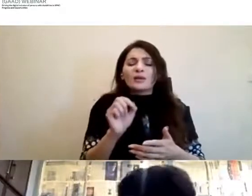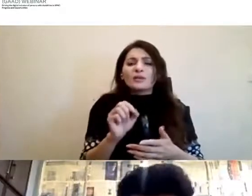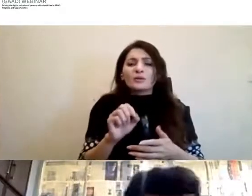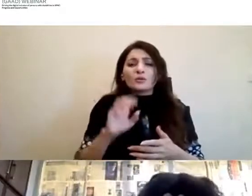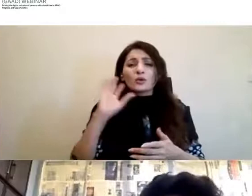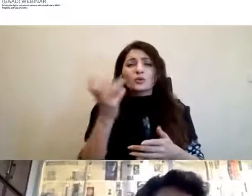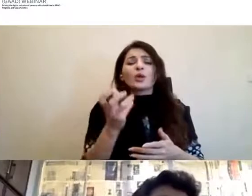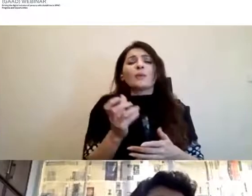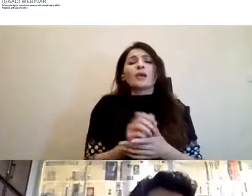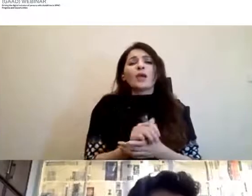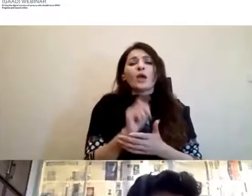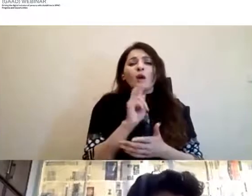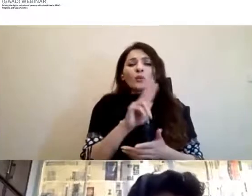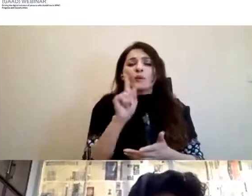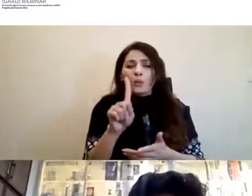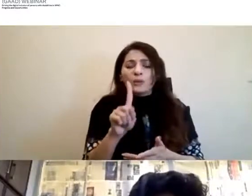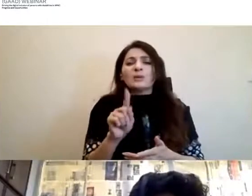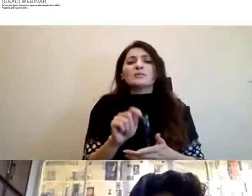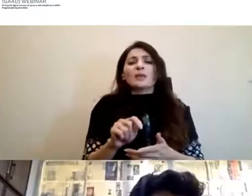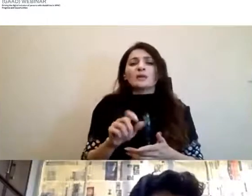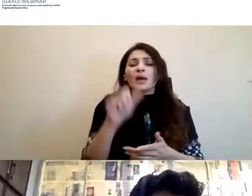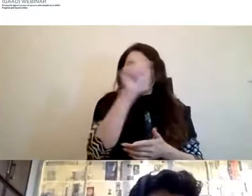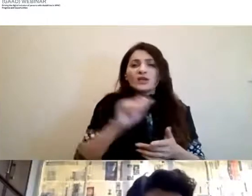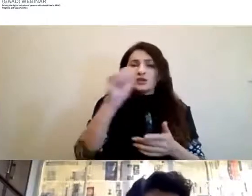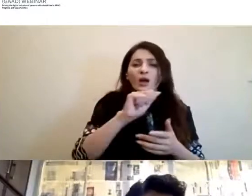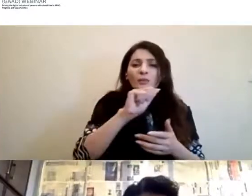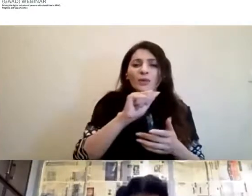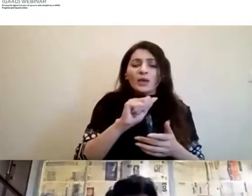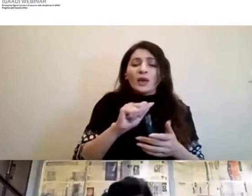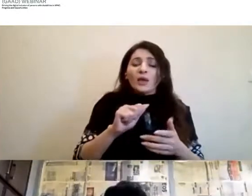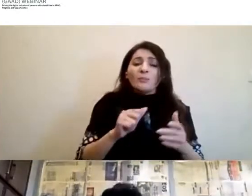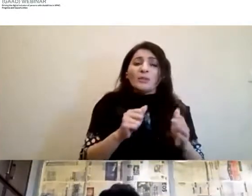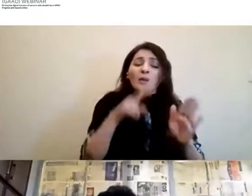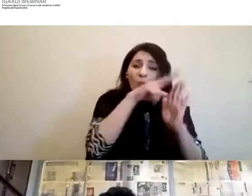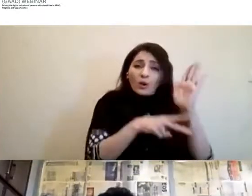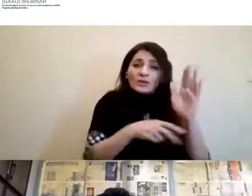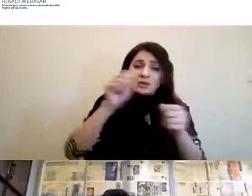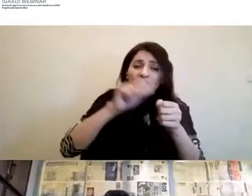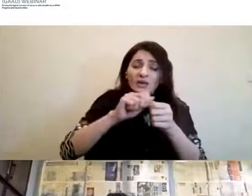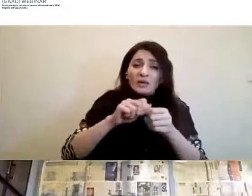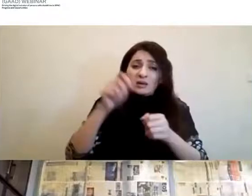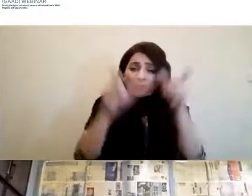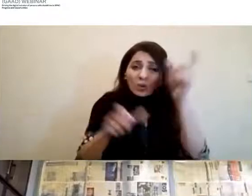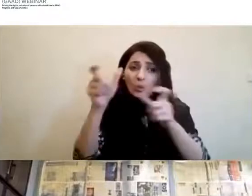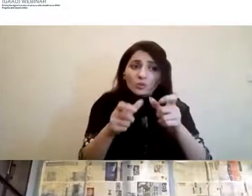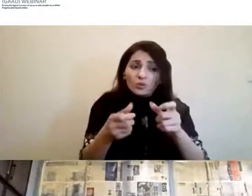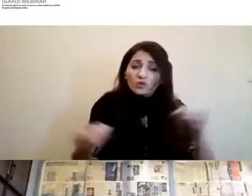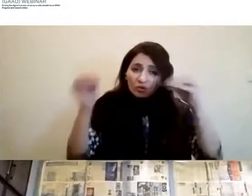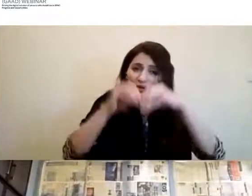Pacific specifically, where organizations are usually involved in policy making processes or involved in